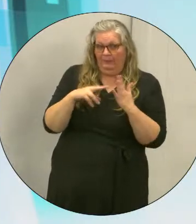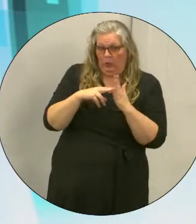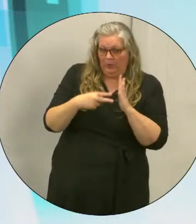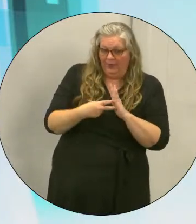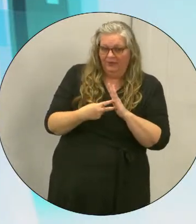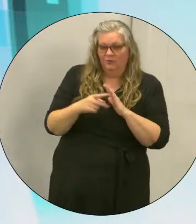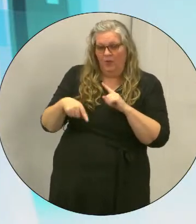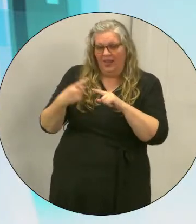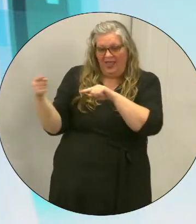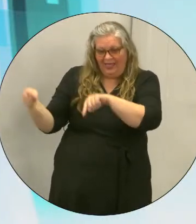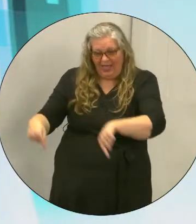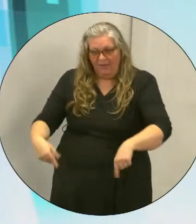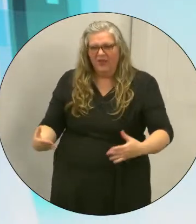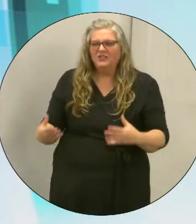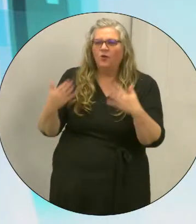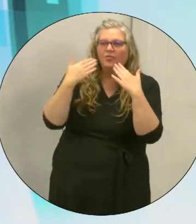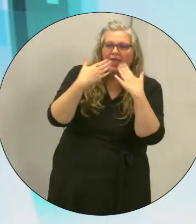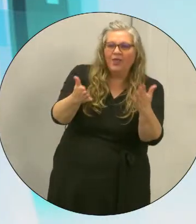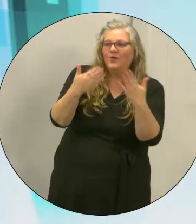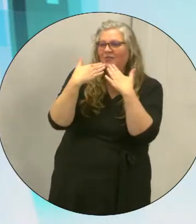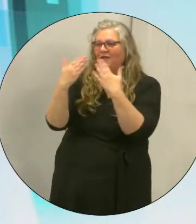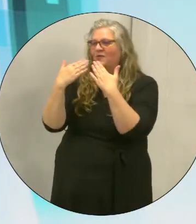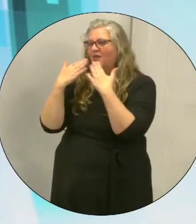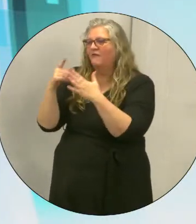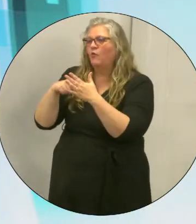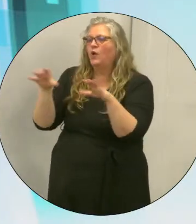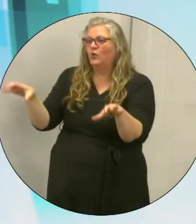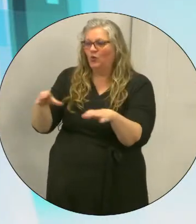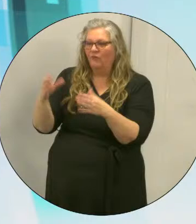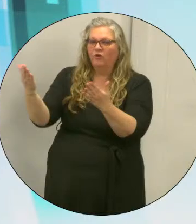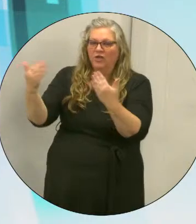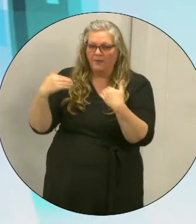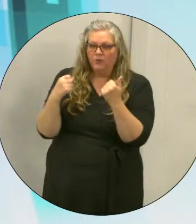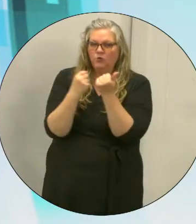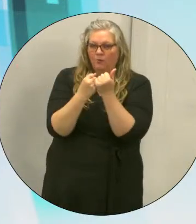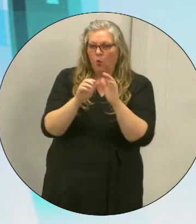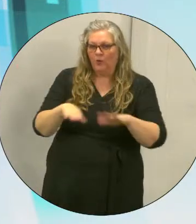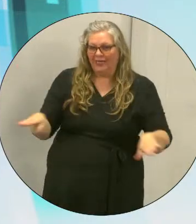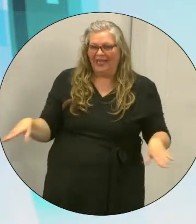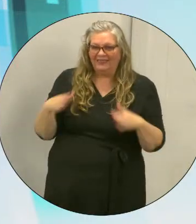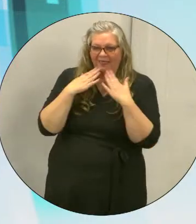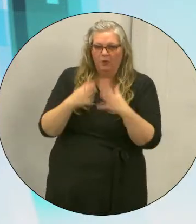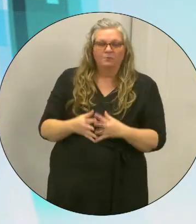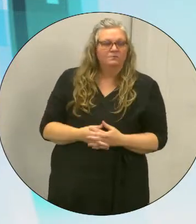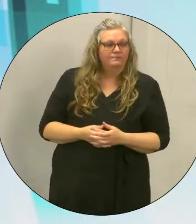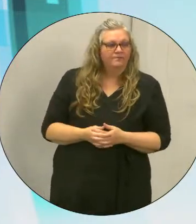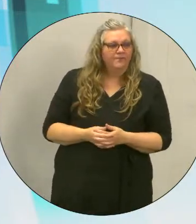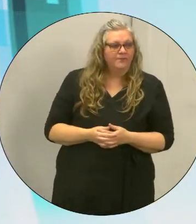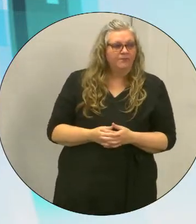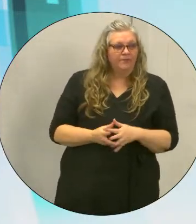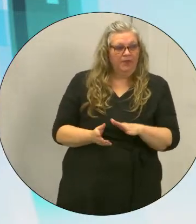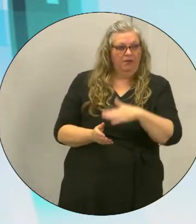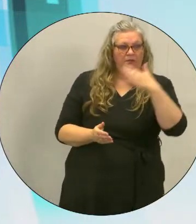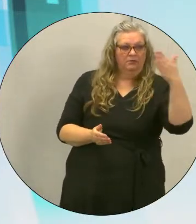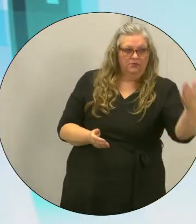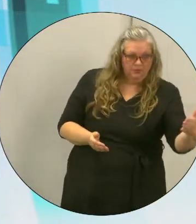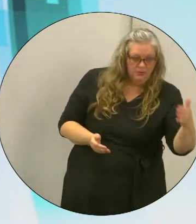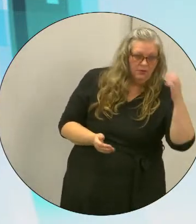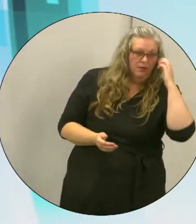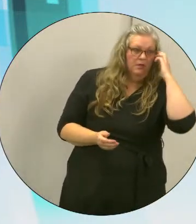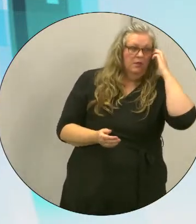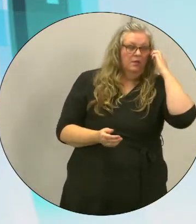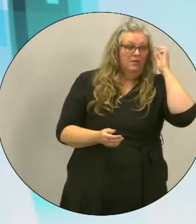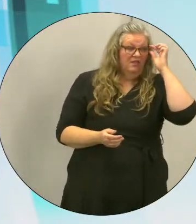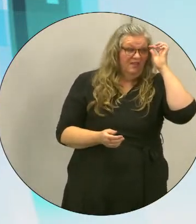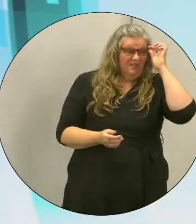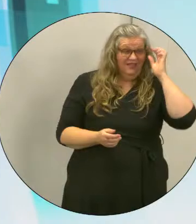district. So thank you guys all for what you do and for coming out tonight for our kids. Thank you. Thank you. Next, after